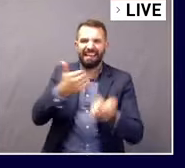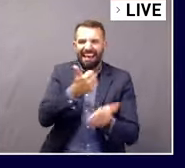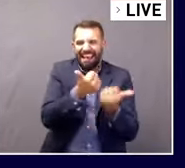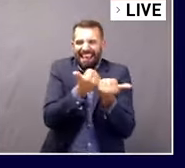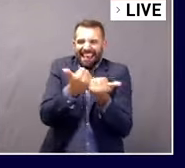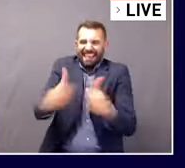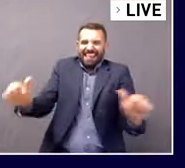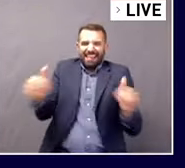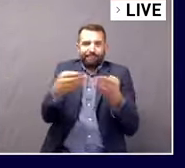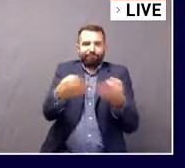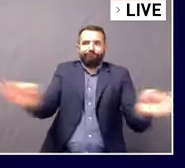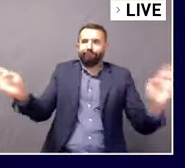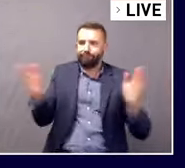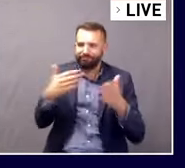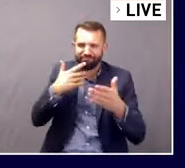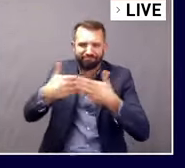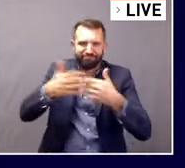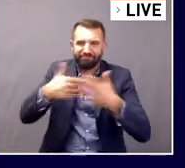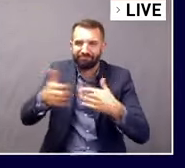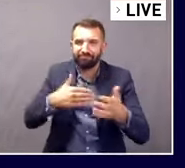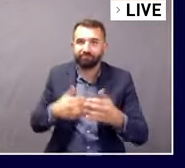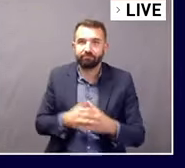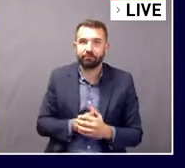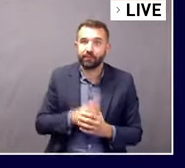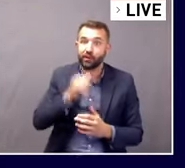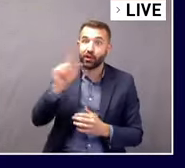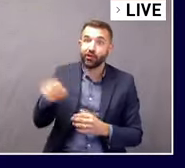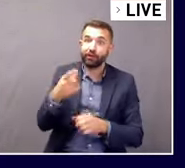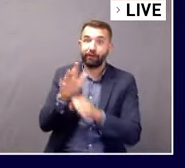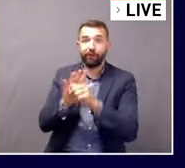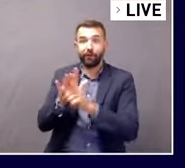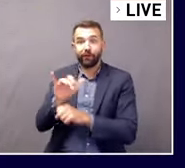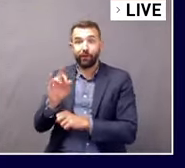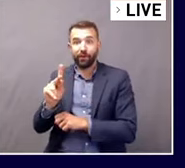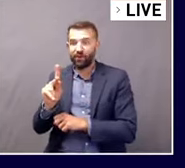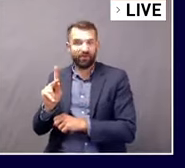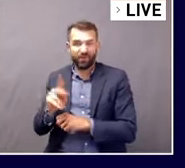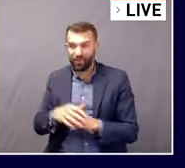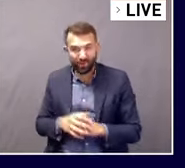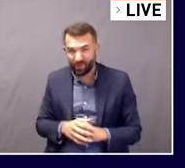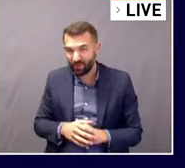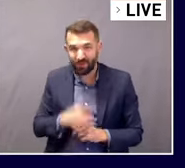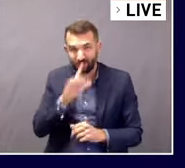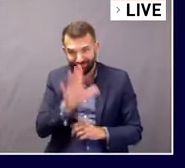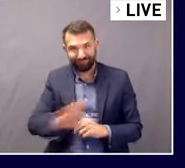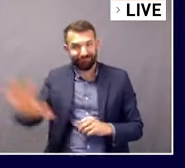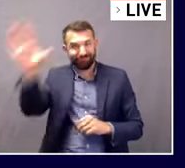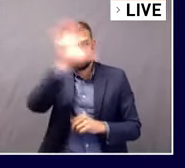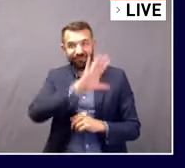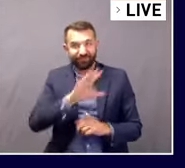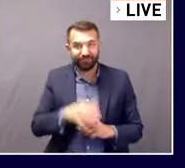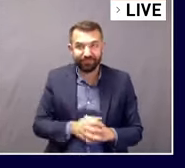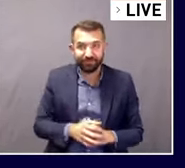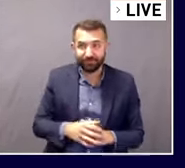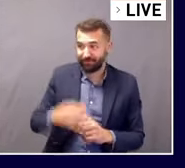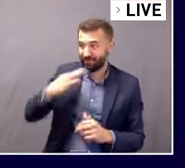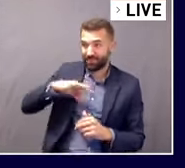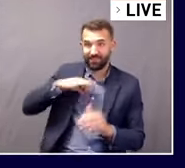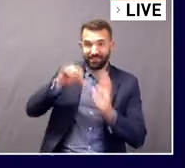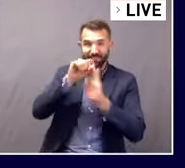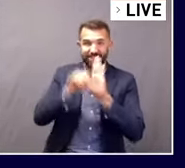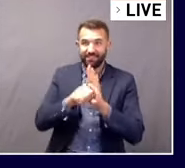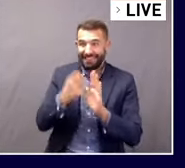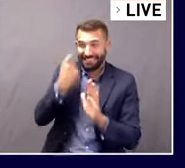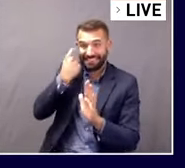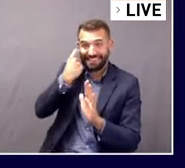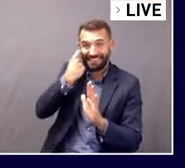not just in York County. What we've seen just in the recent days are outbreaks in a paper mill in